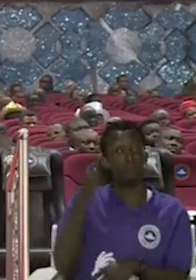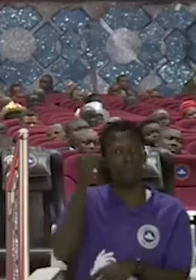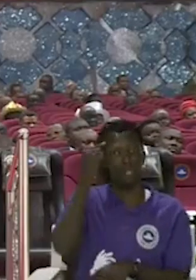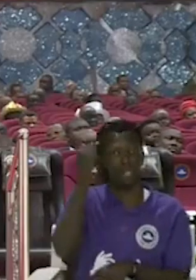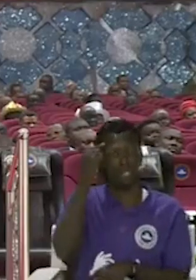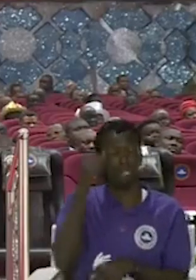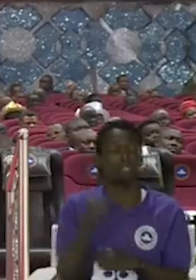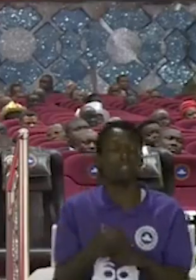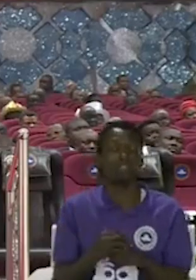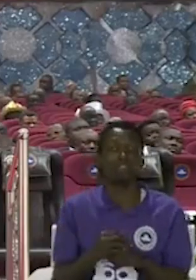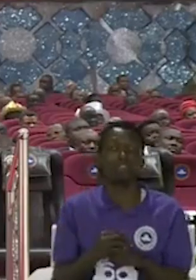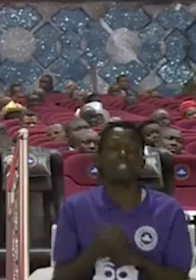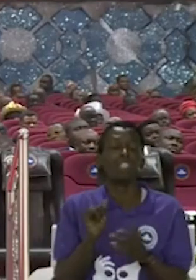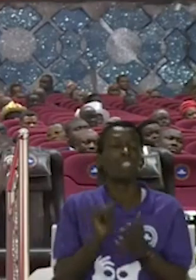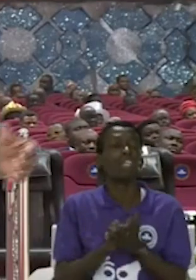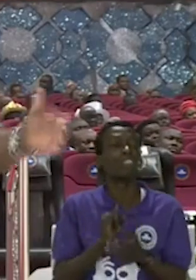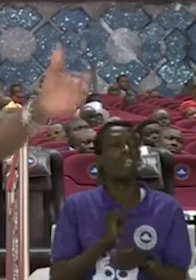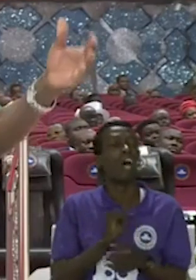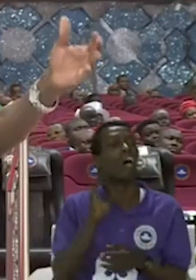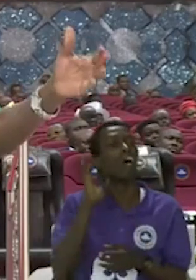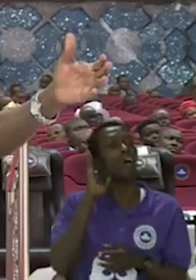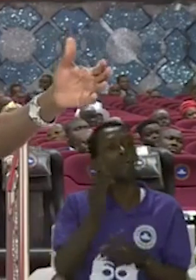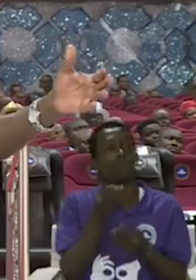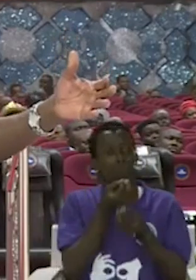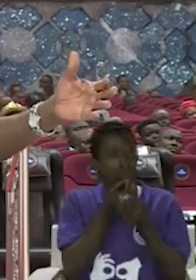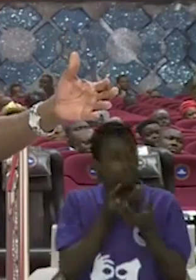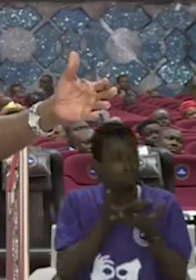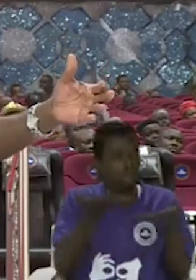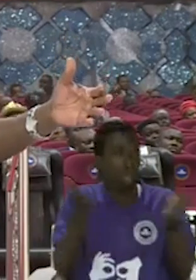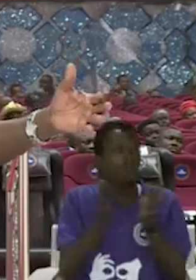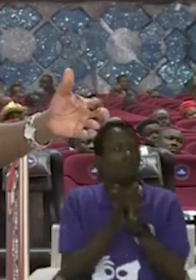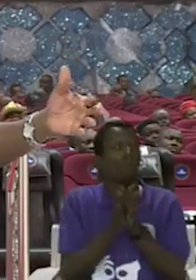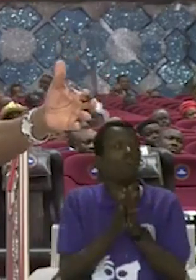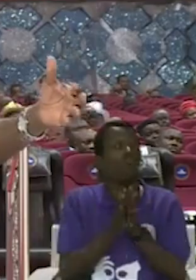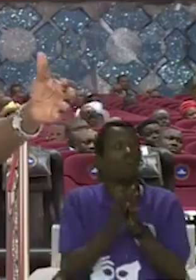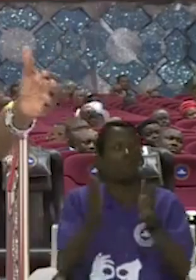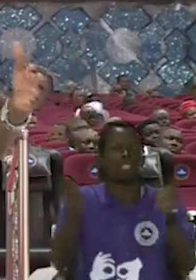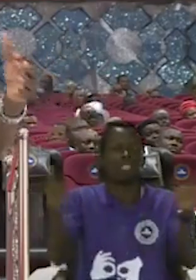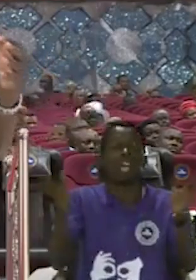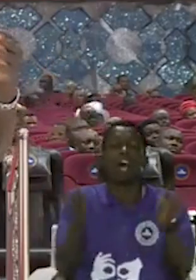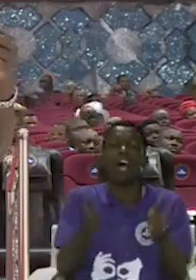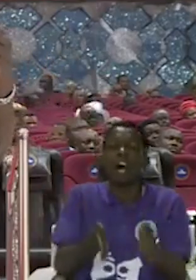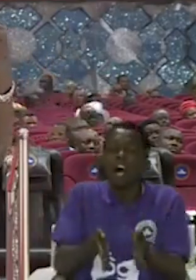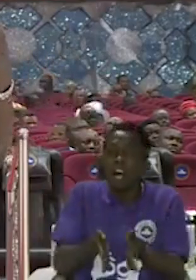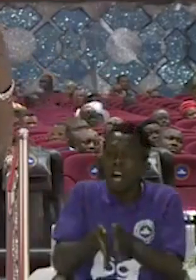that I'm going to publicly ask for